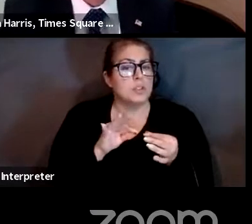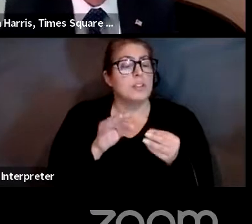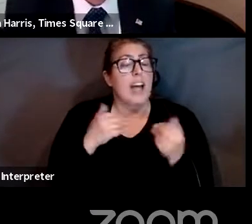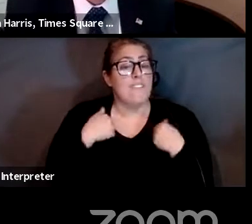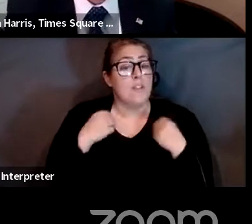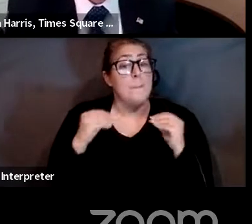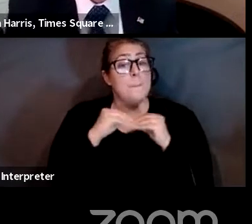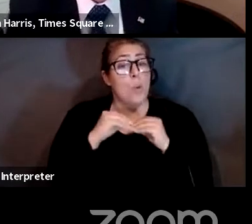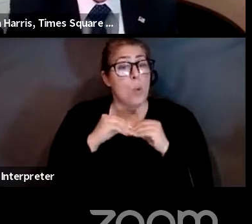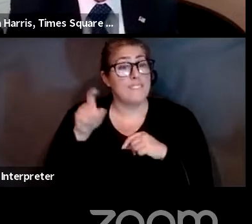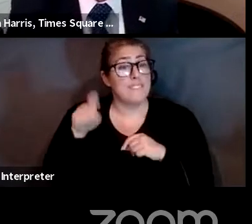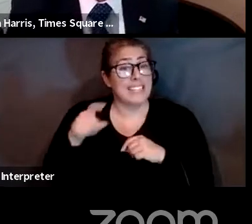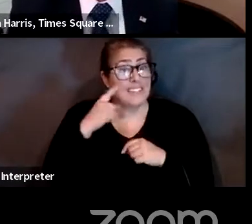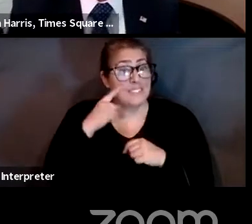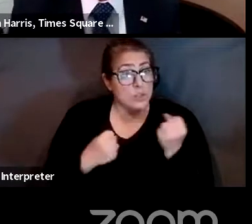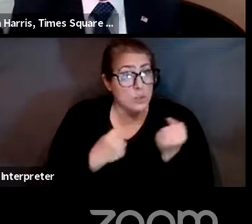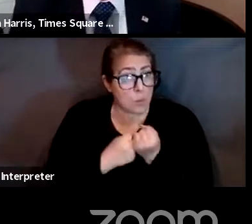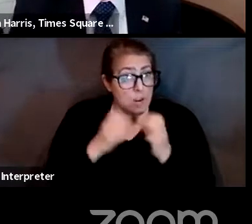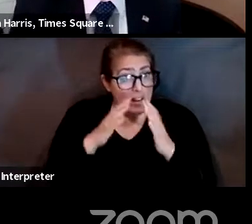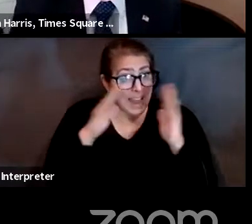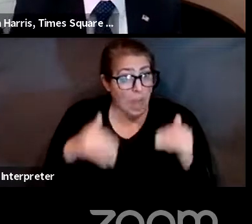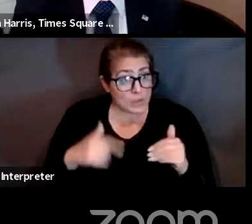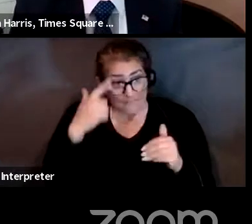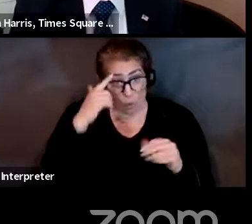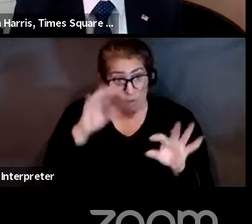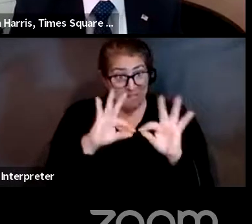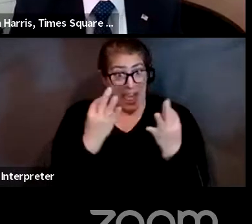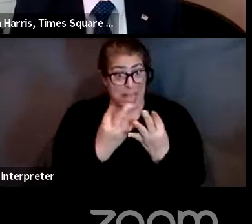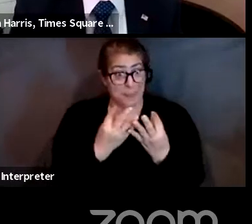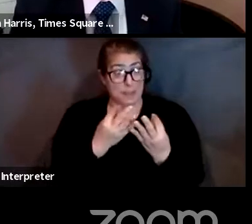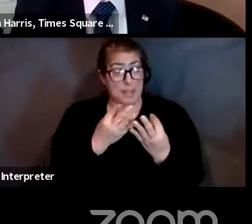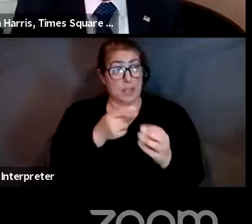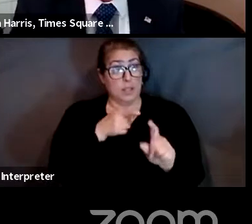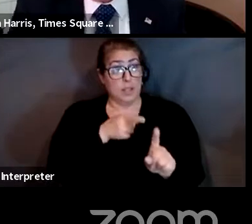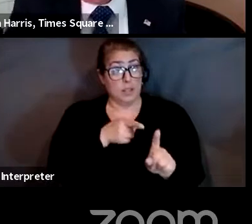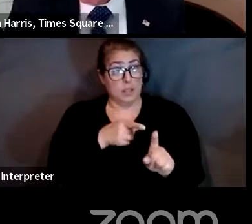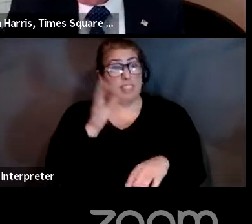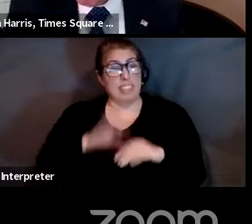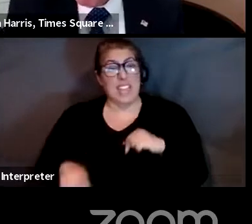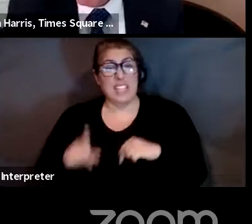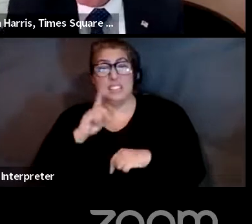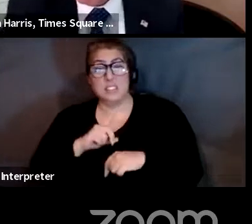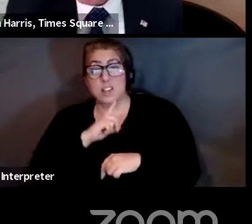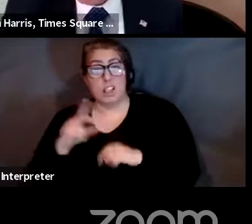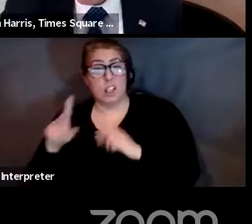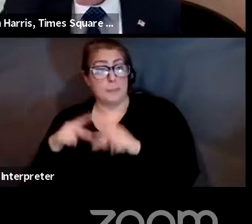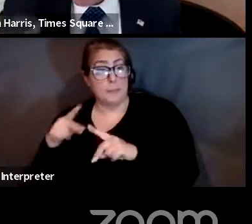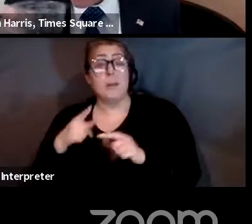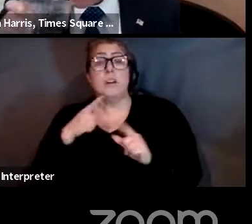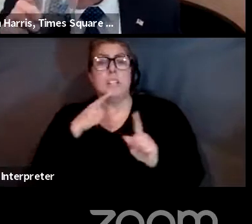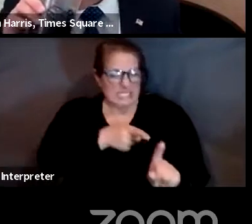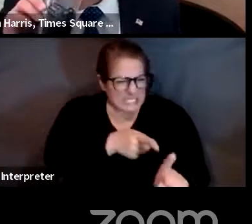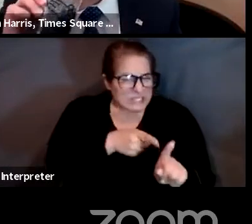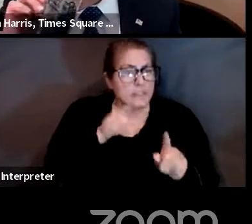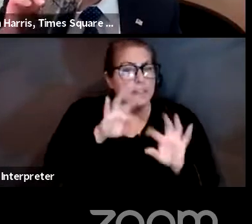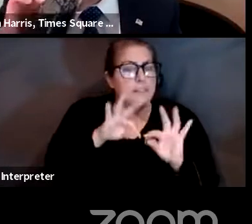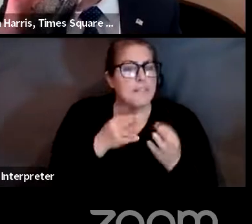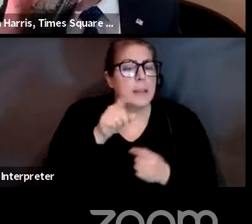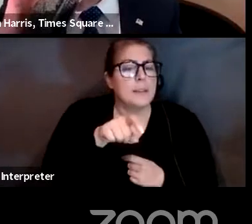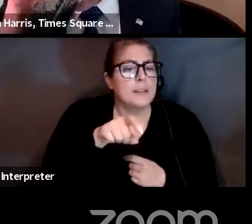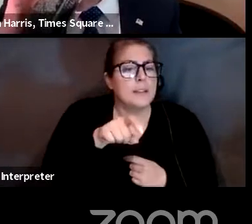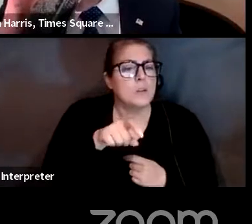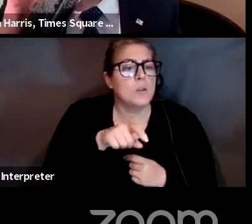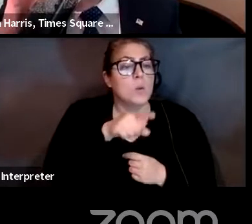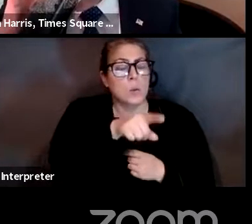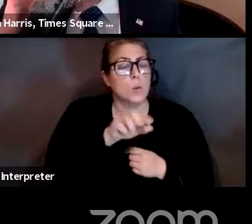need for supportive housing for families than there is for single adults. And you rarely really hear much about